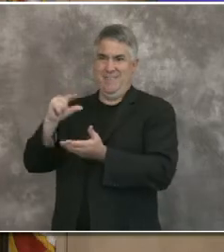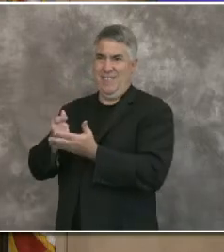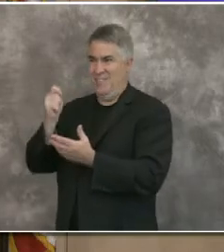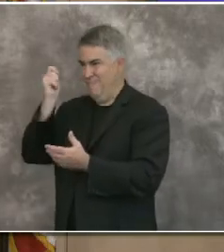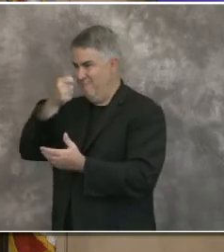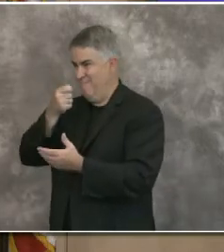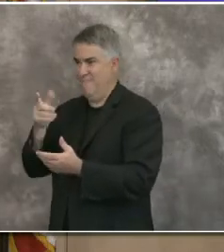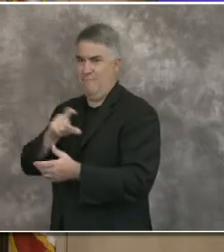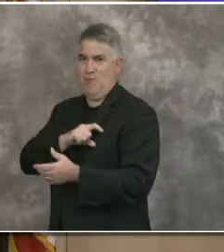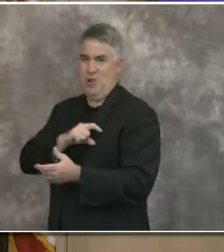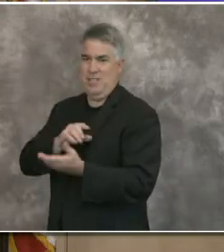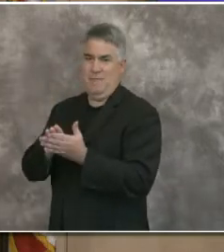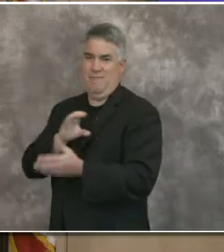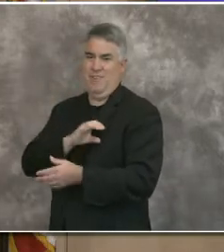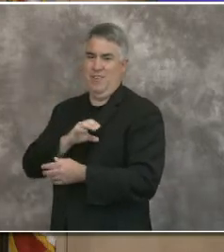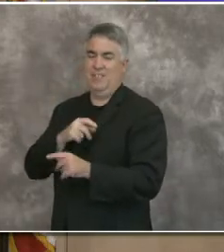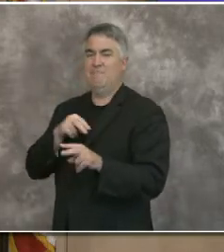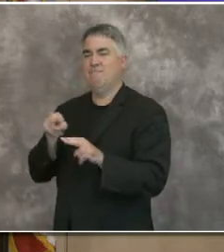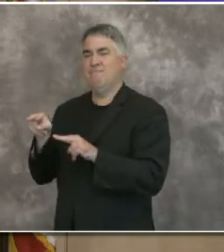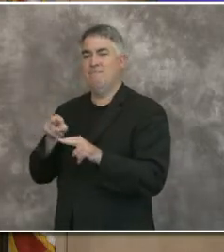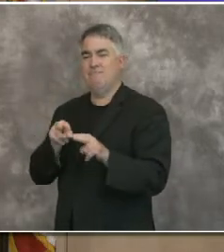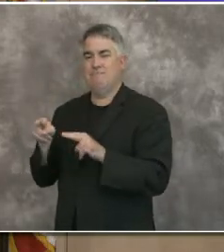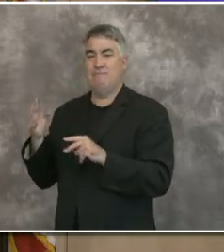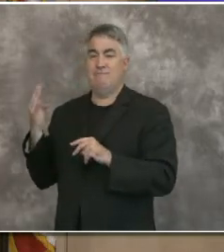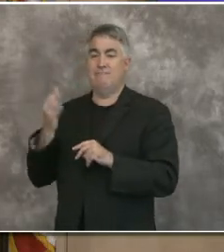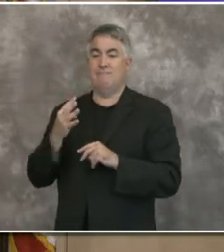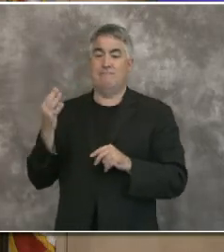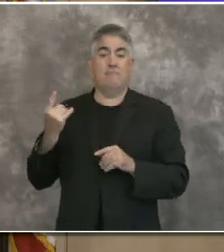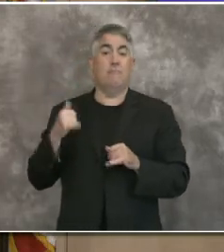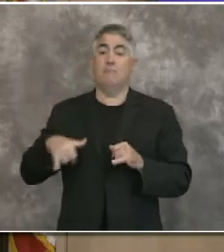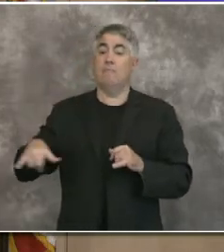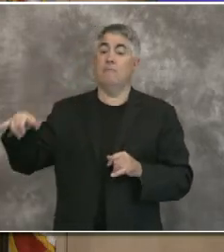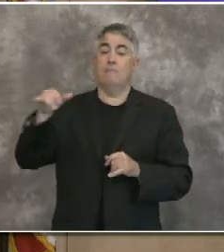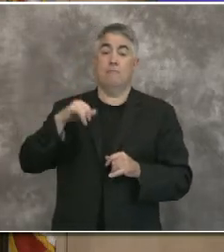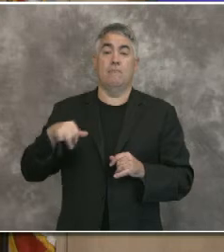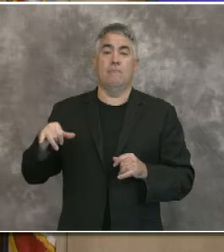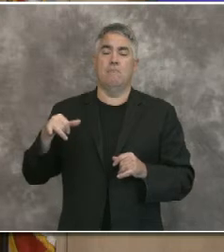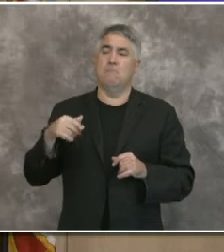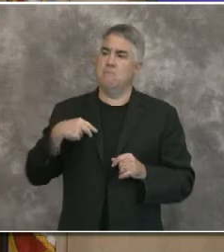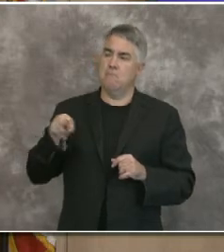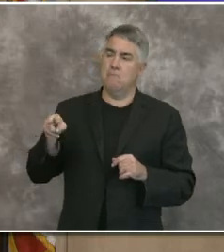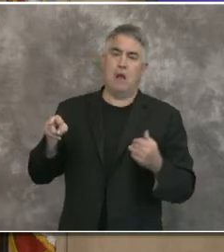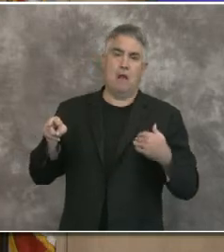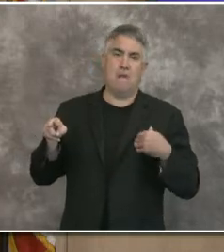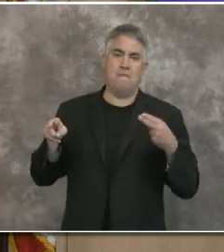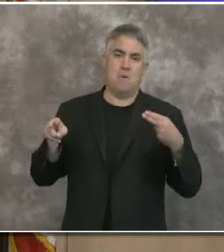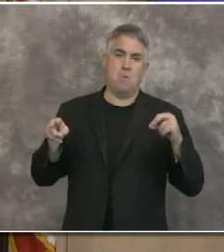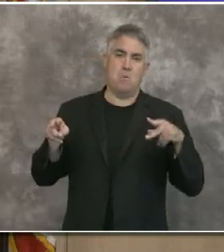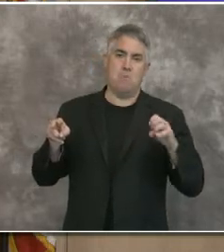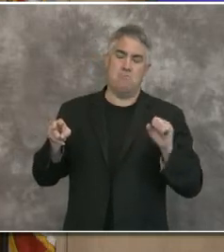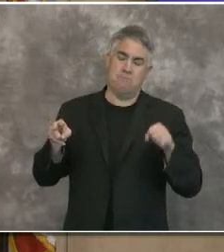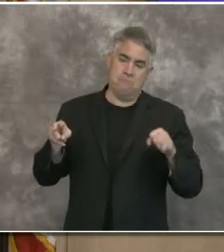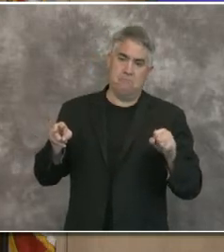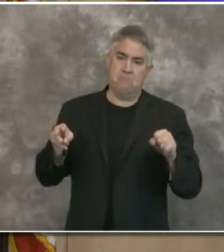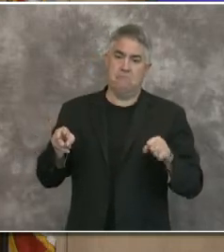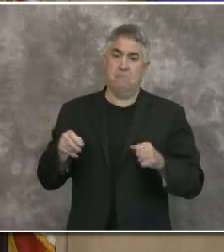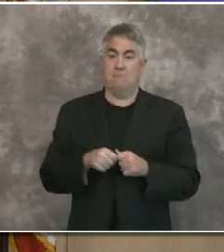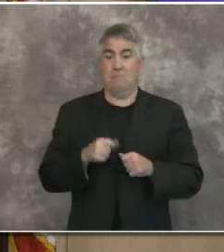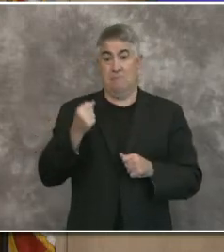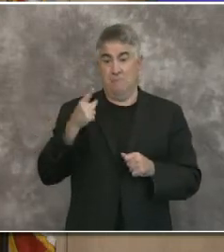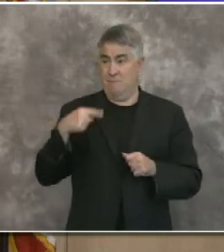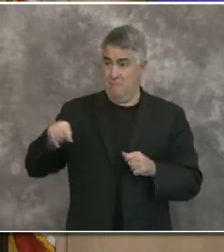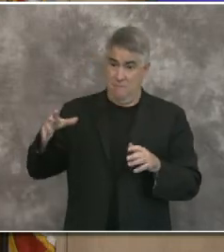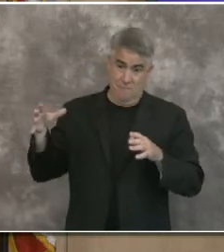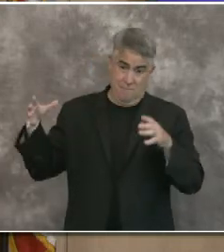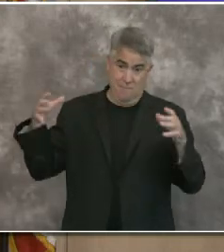common is they both have hope. Hope that we can come together, listen to each other, respect each other, and make